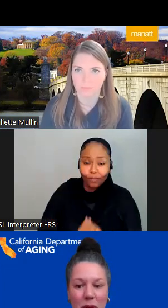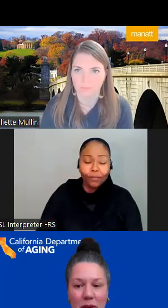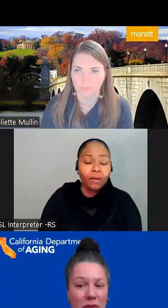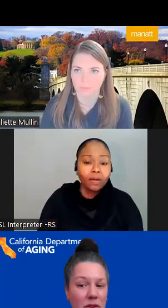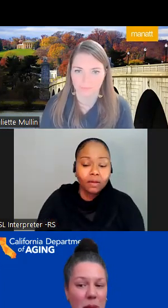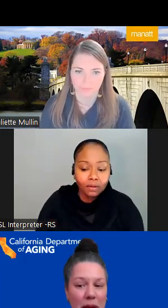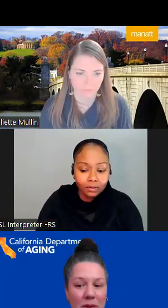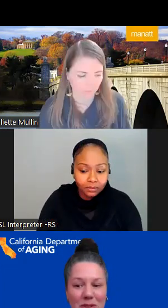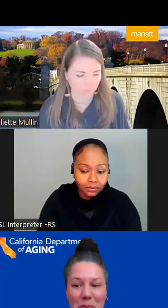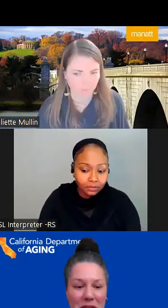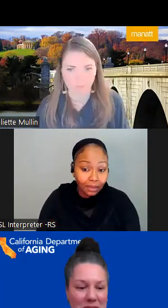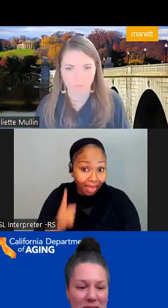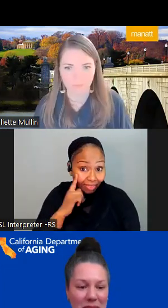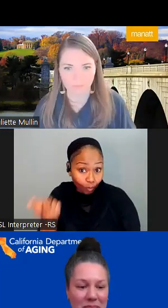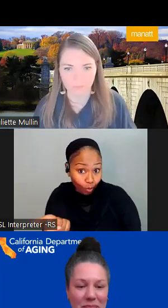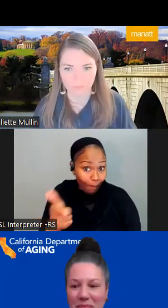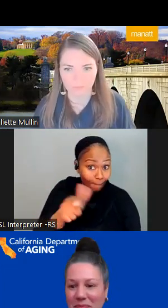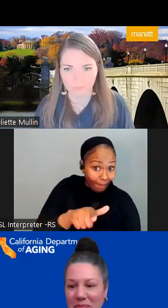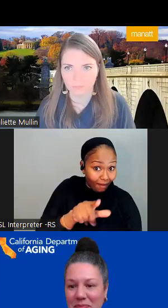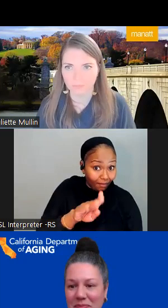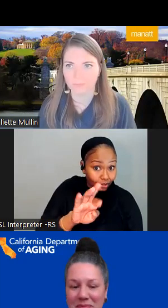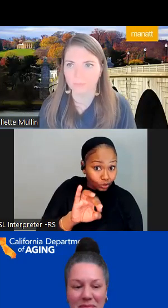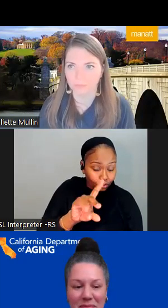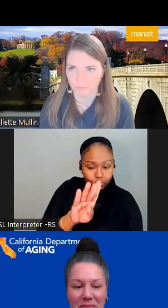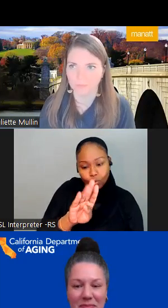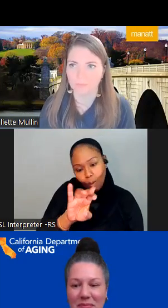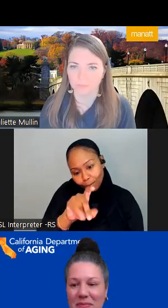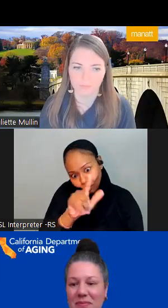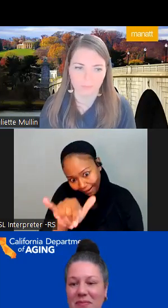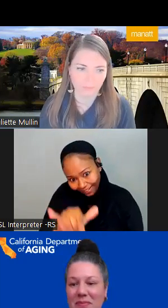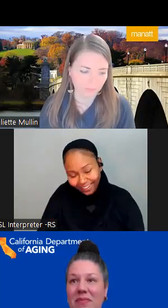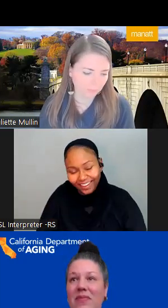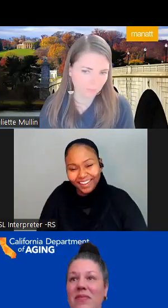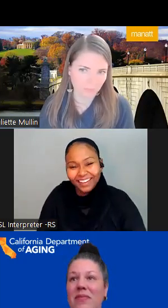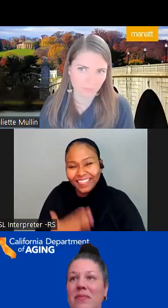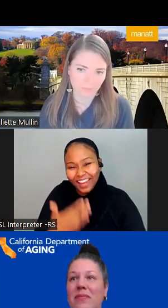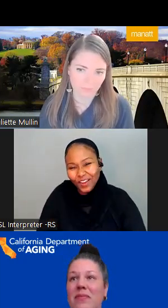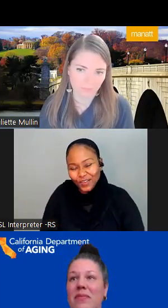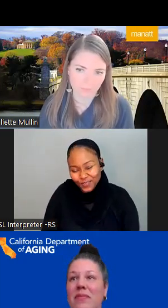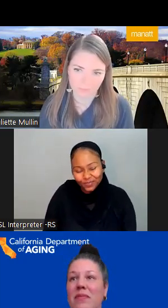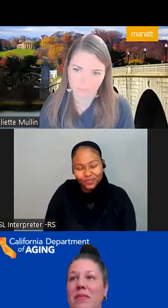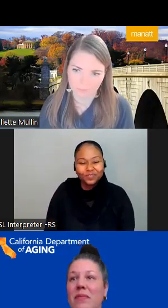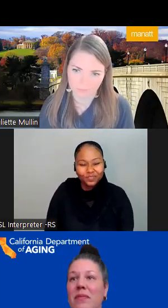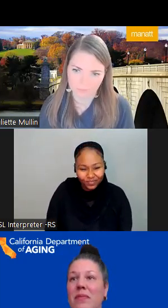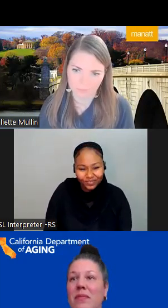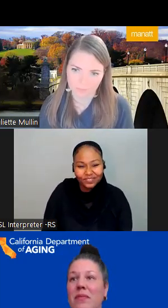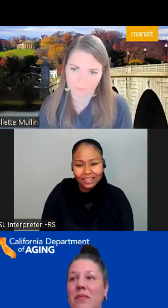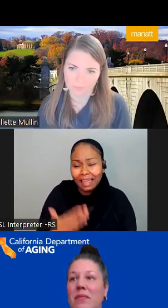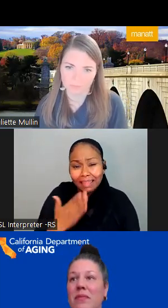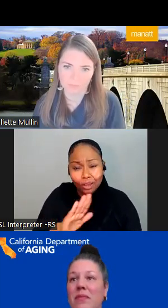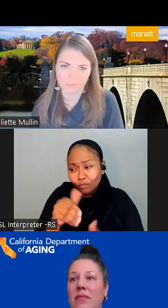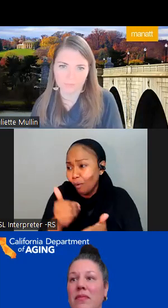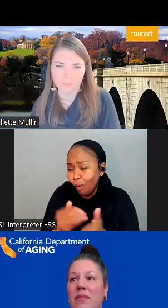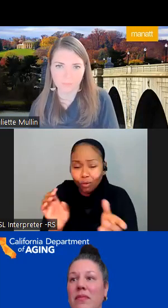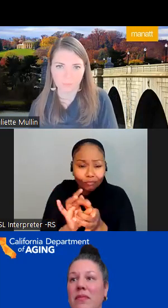I think we are Okay. turning it back over to Brandy. Thank you. Thank you for all of your comments.